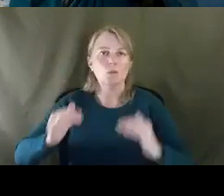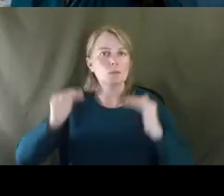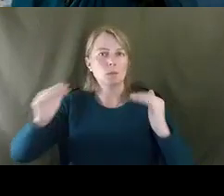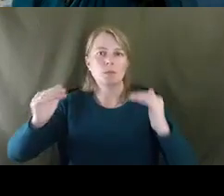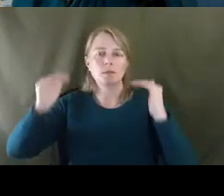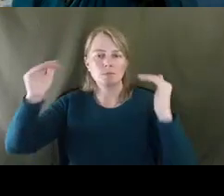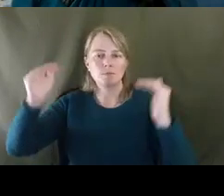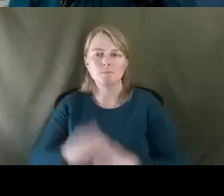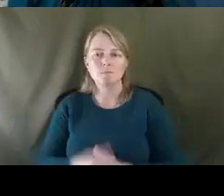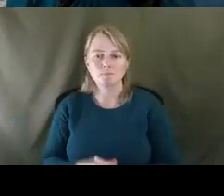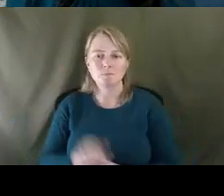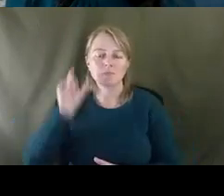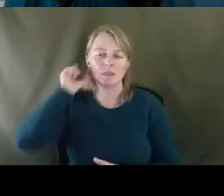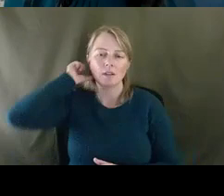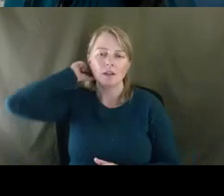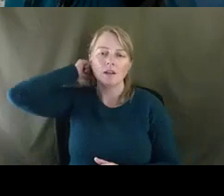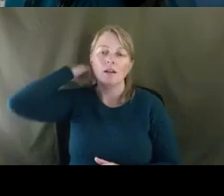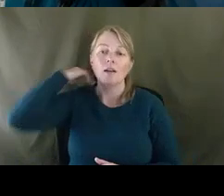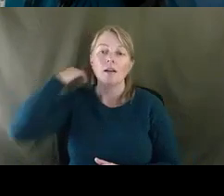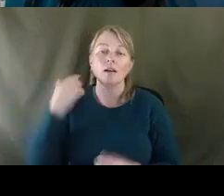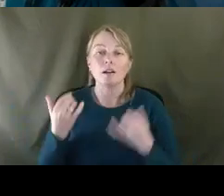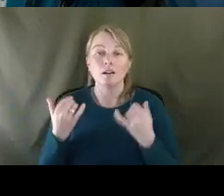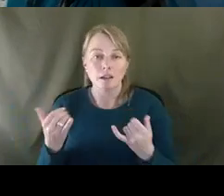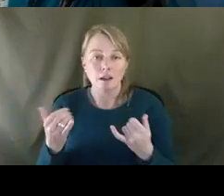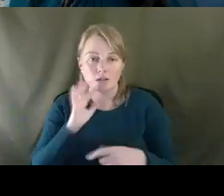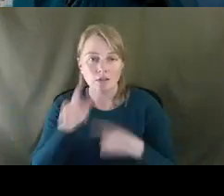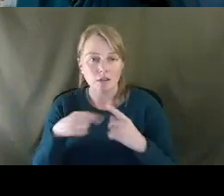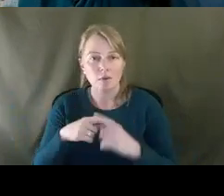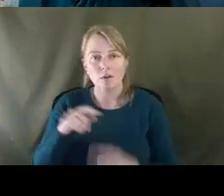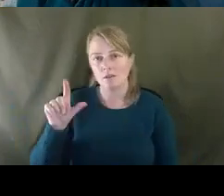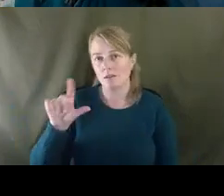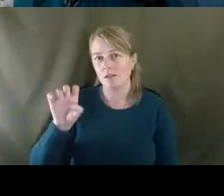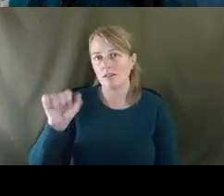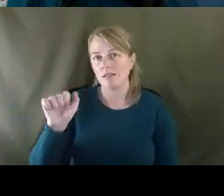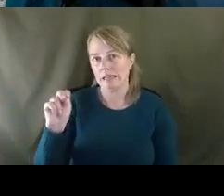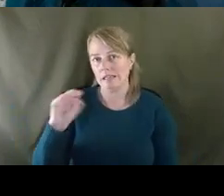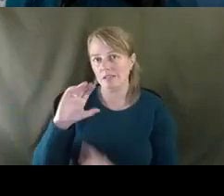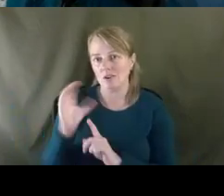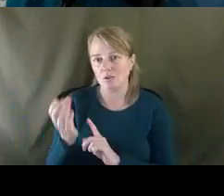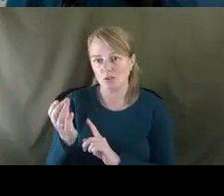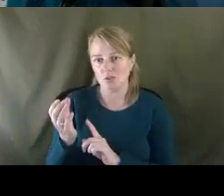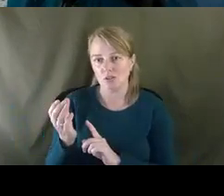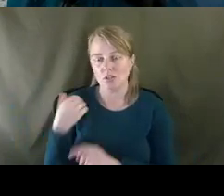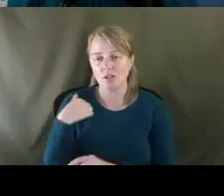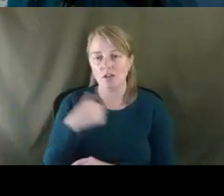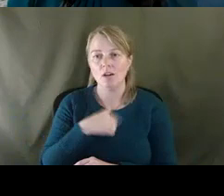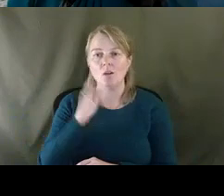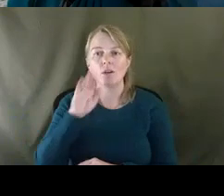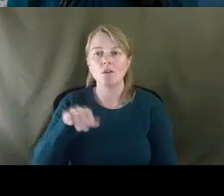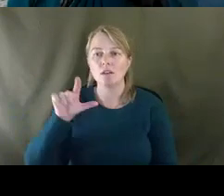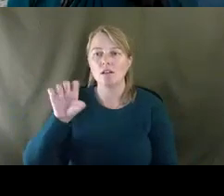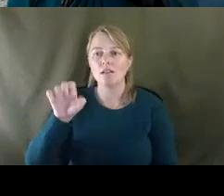career. Now, let's talk about lean culture. We all know a lean culture is a learning